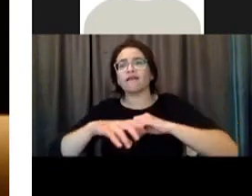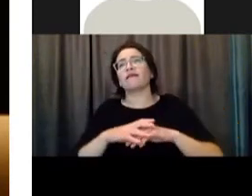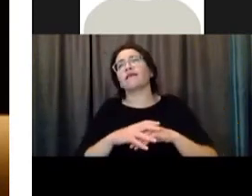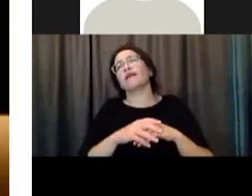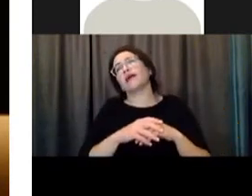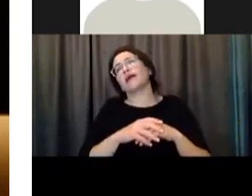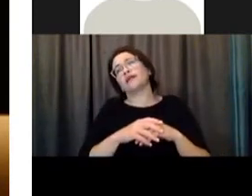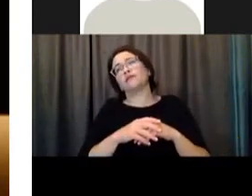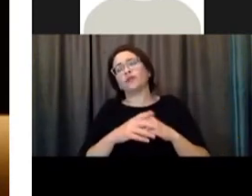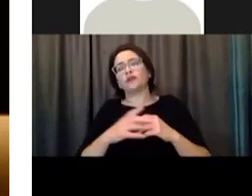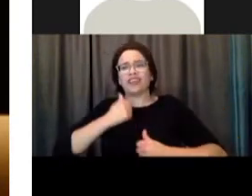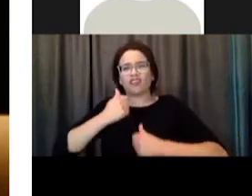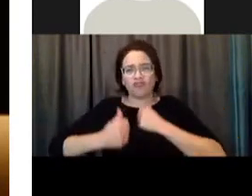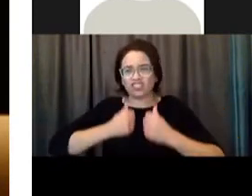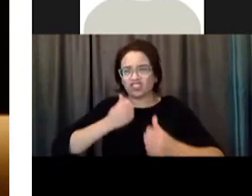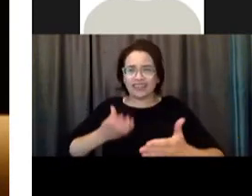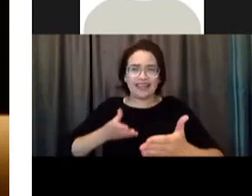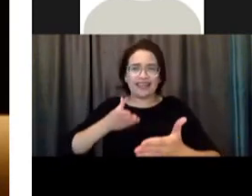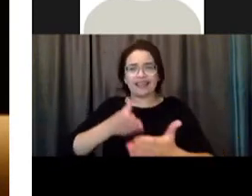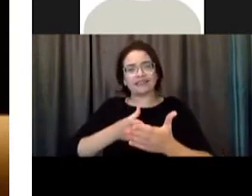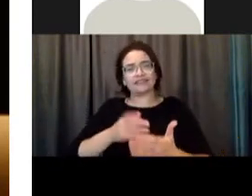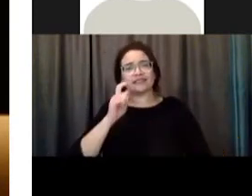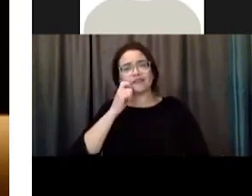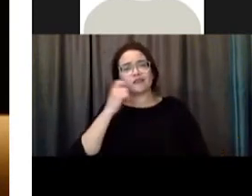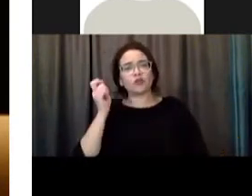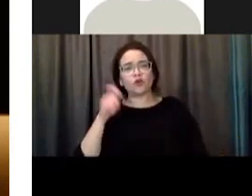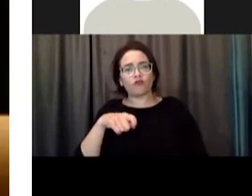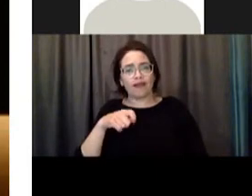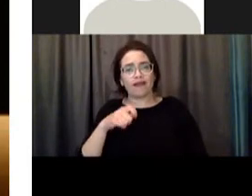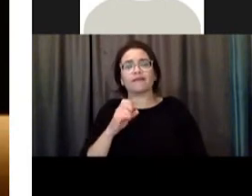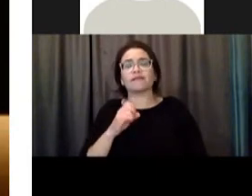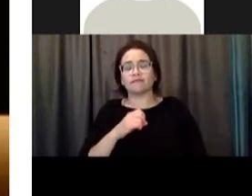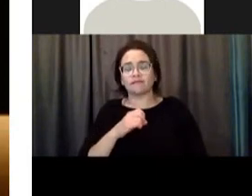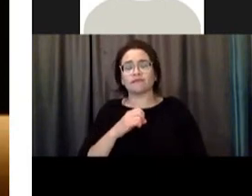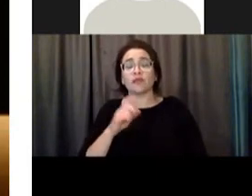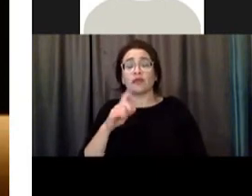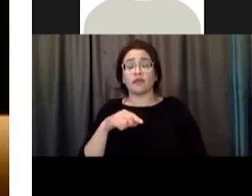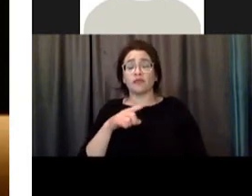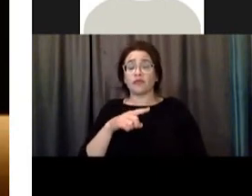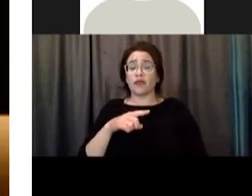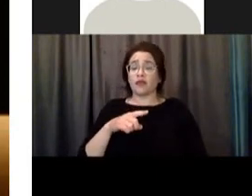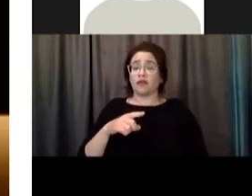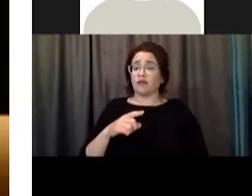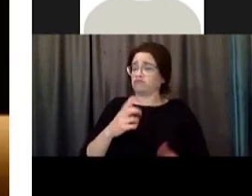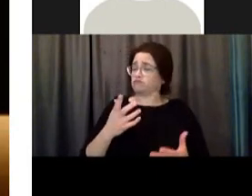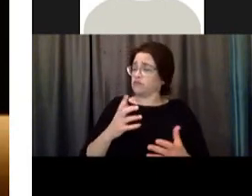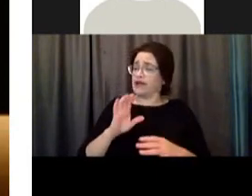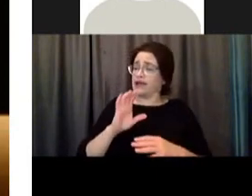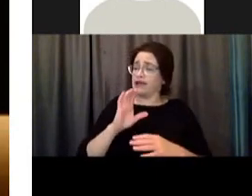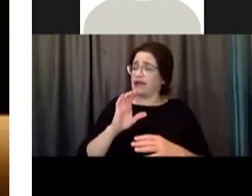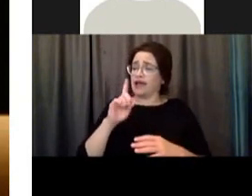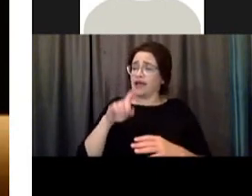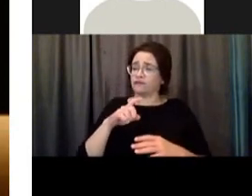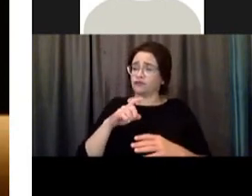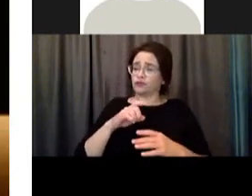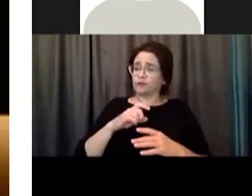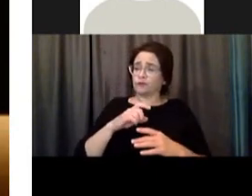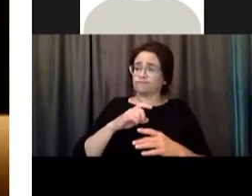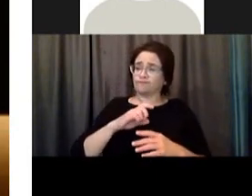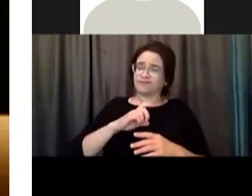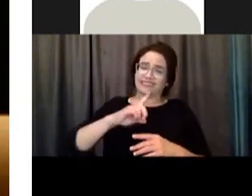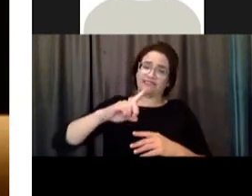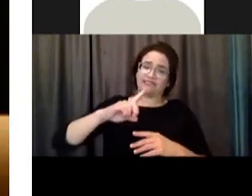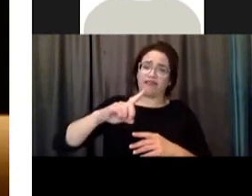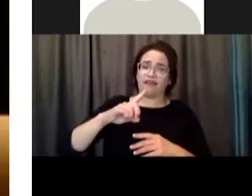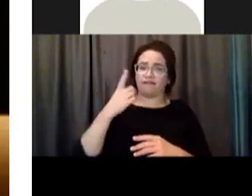aggression against Ukraine, which is once again forced to defend its independence and territorial integrity. Just like Soviet